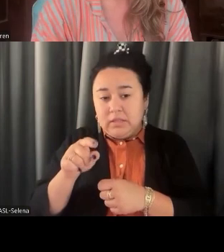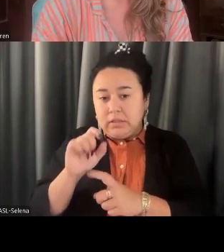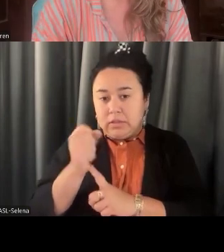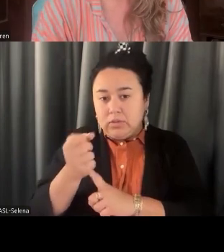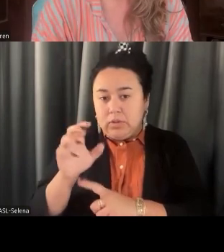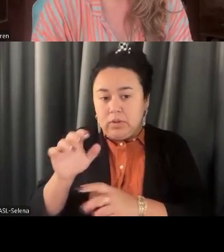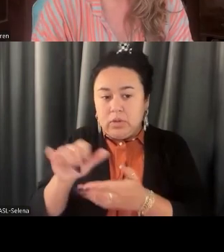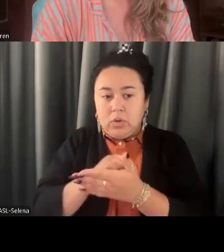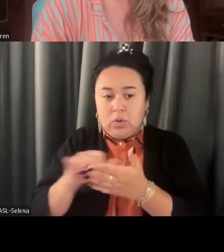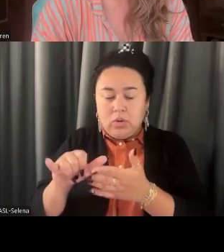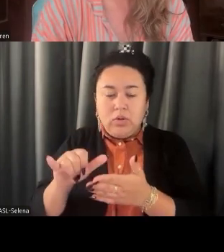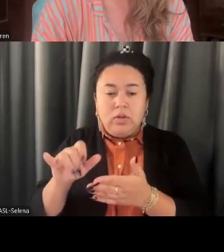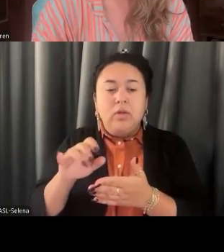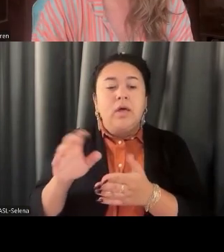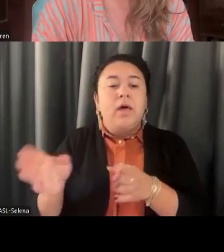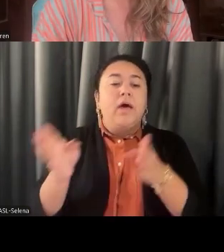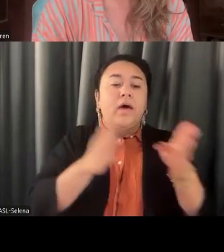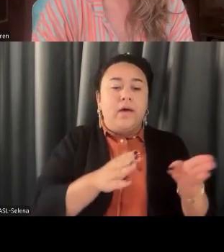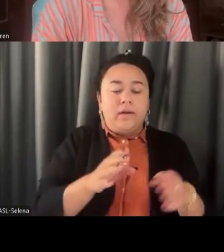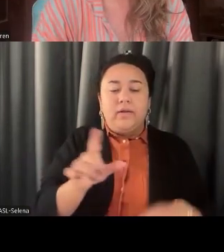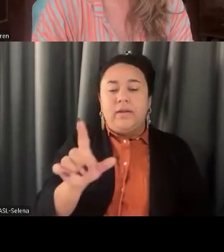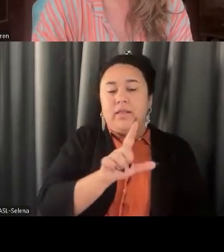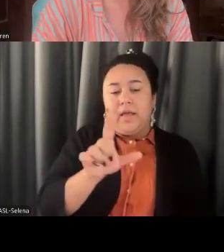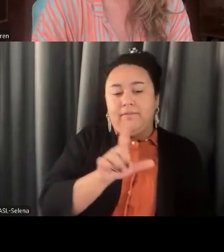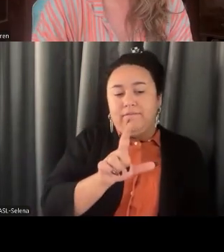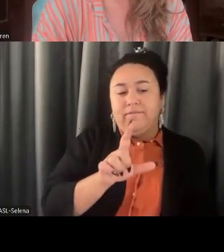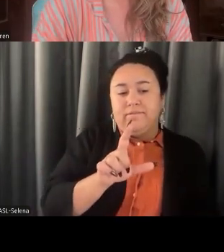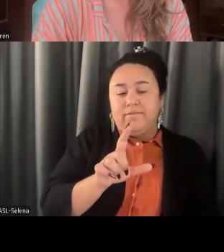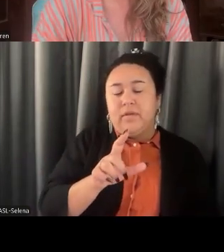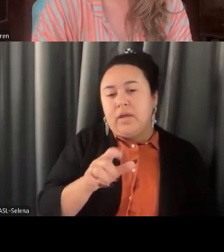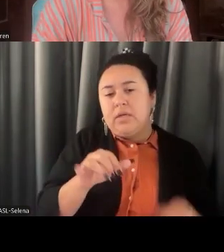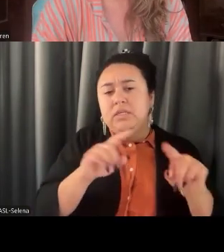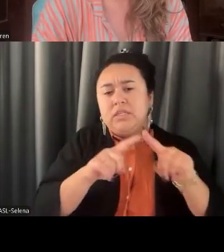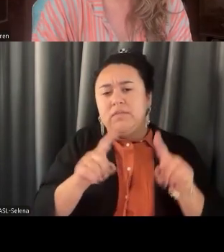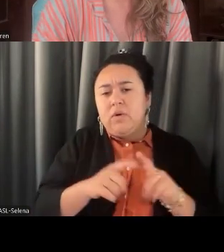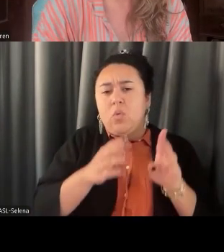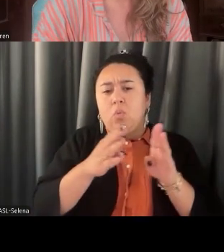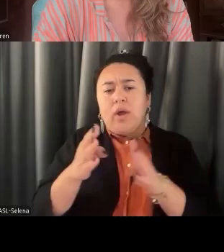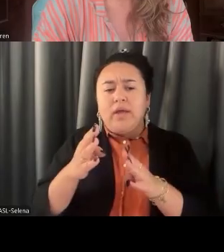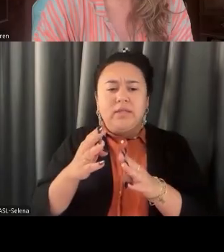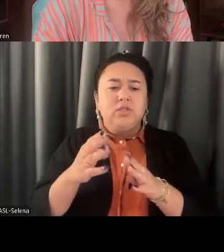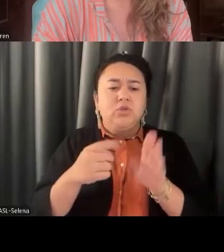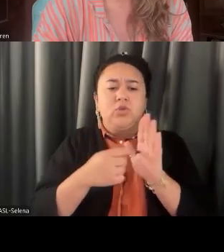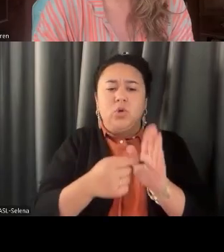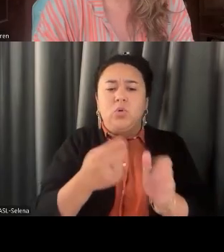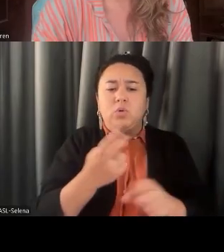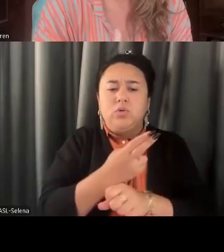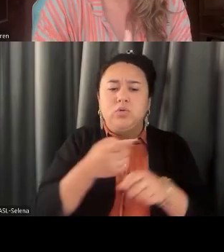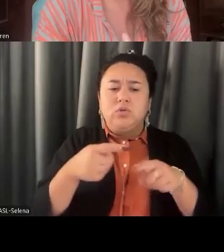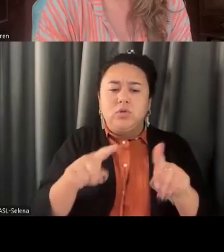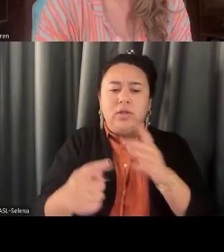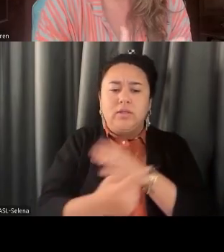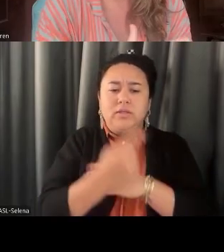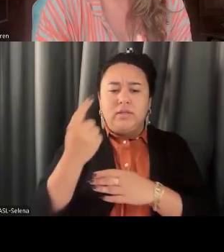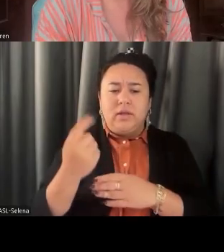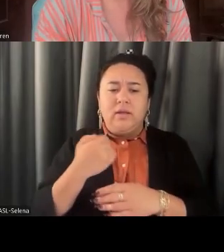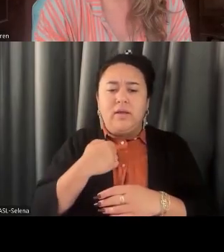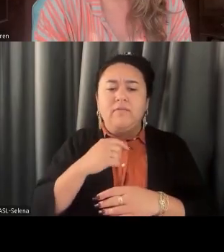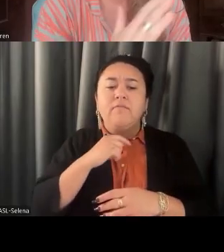style schema of Vodichko's project showing its various uses. So during the day, it could have a metal